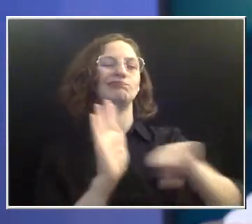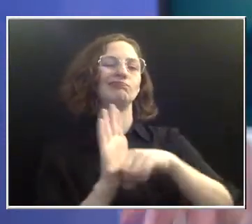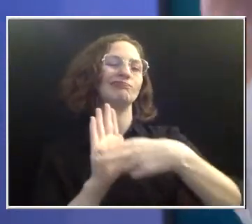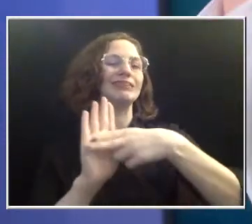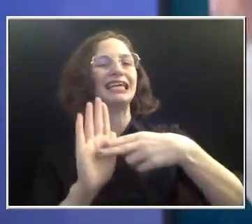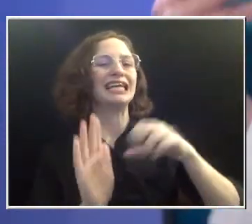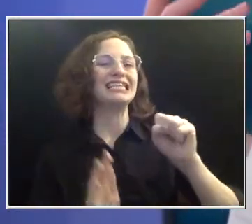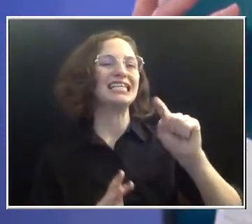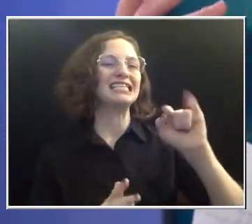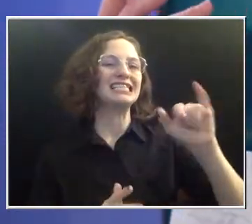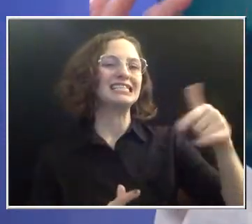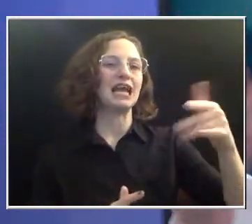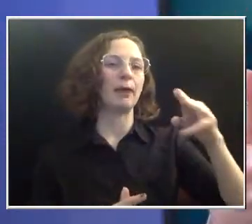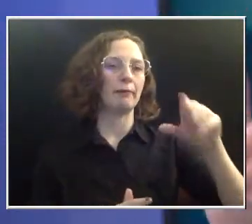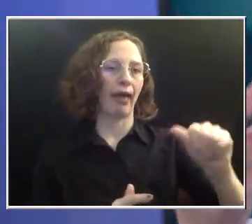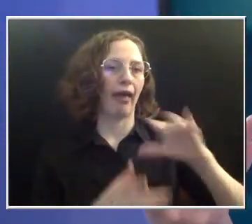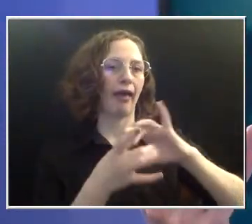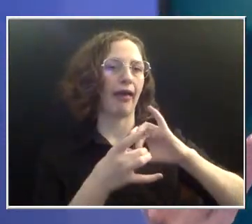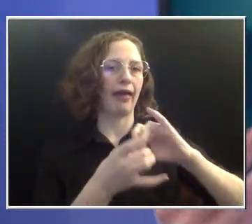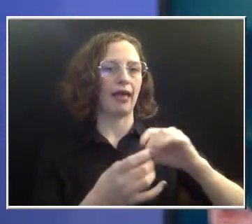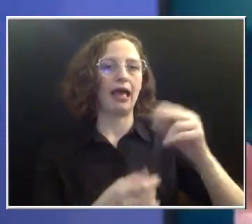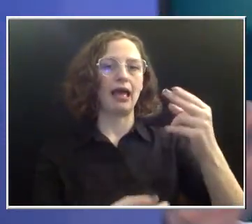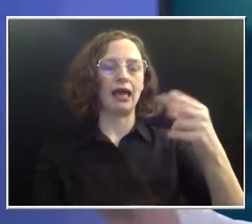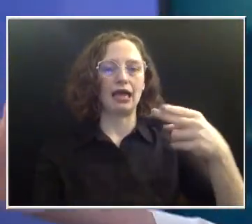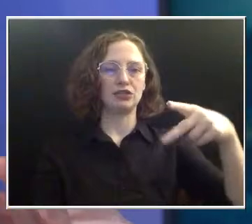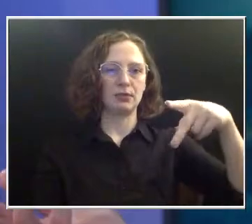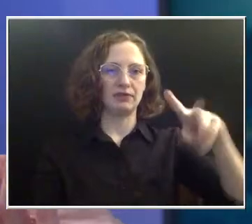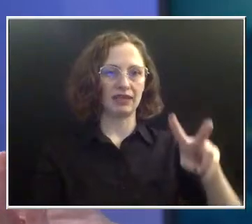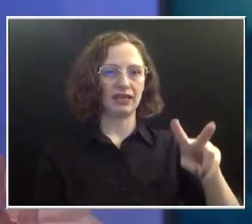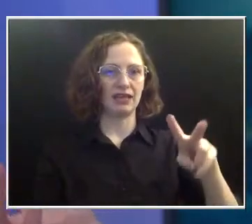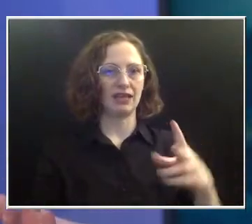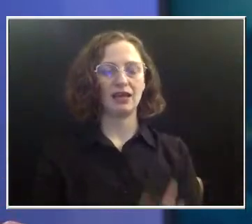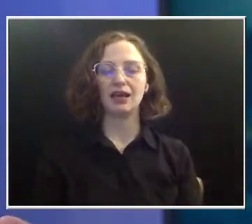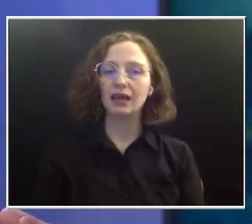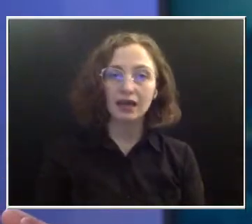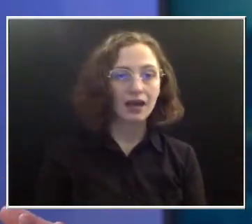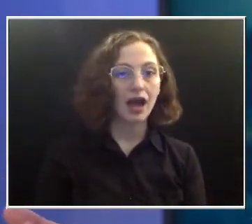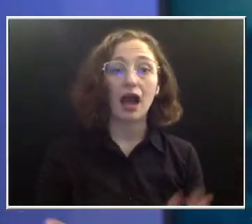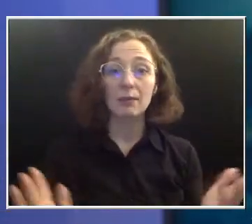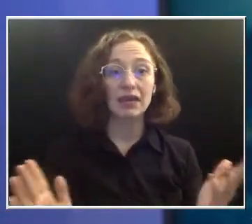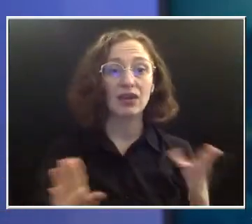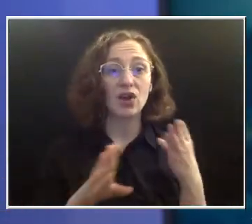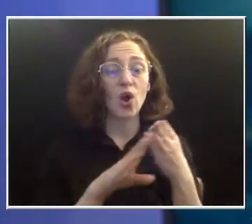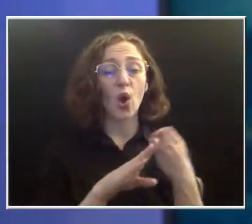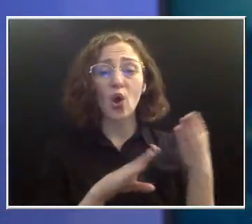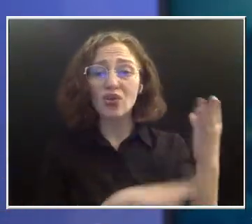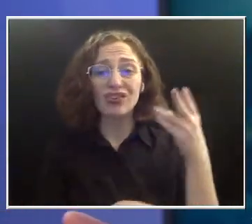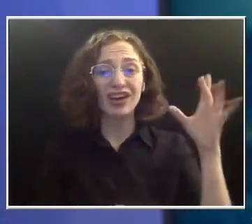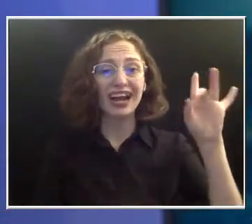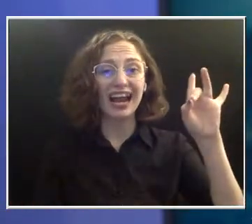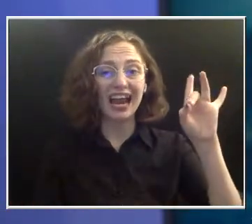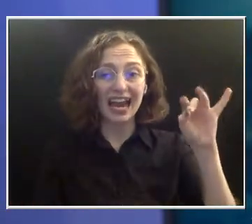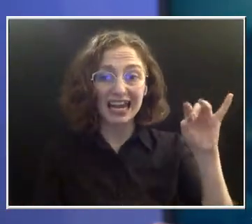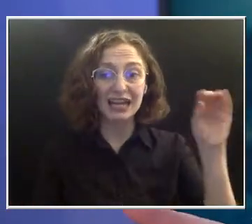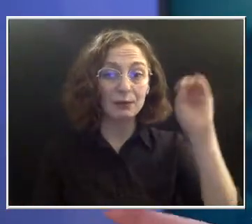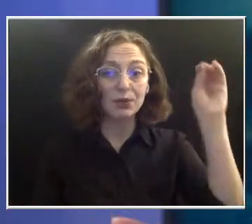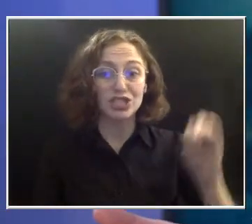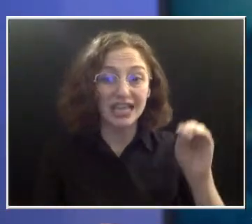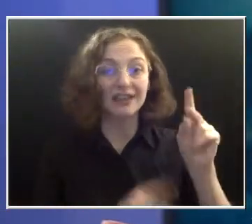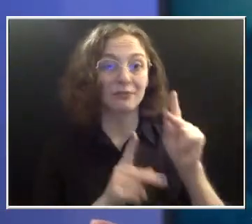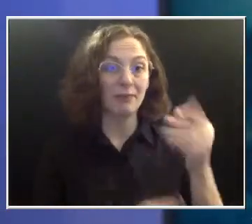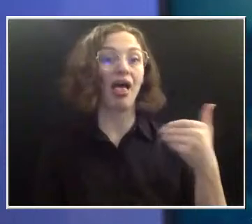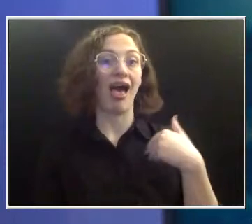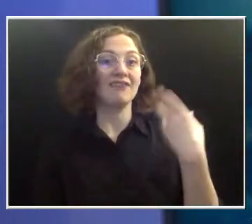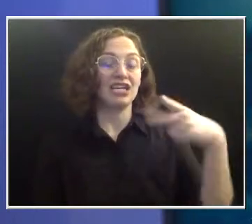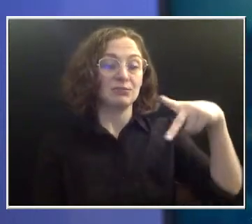to just take that away from everyone. Holy cow, the numbers are greater than 80% of us have HPV. Yeah. Some of us clear it, some of us don't. I think the